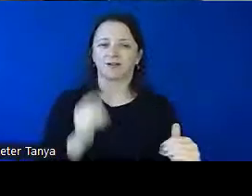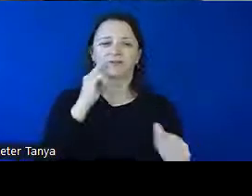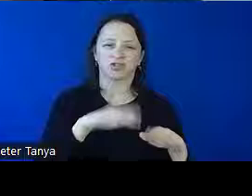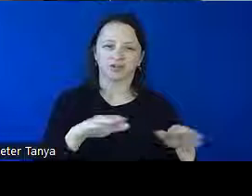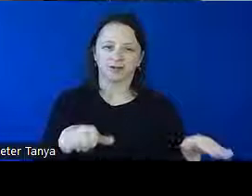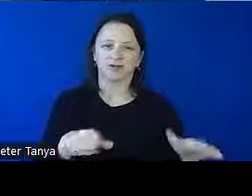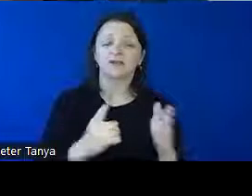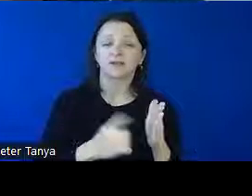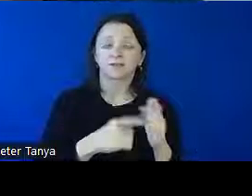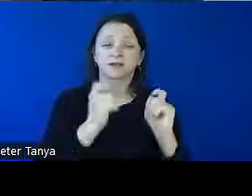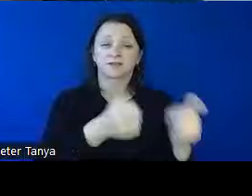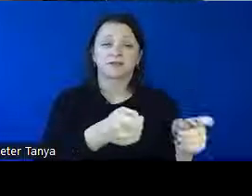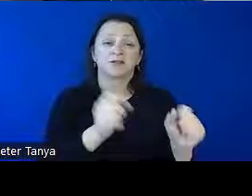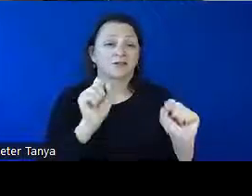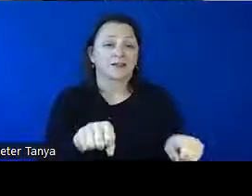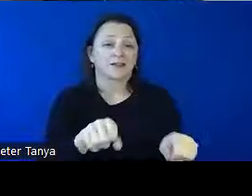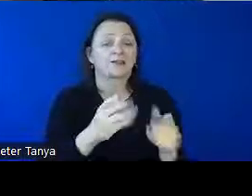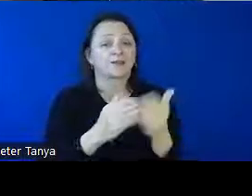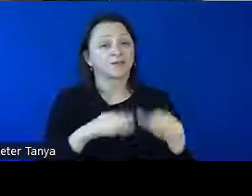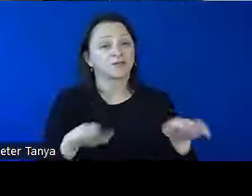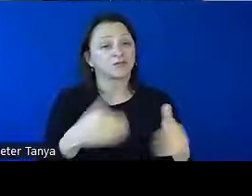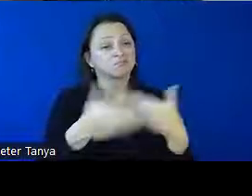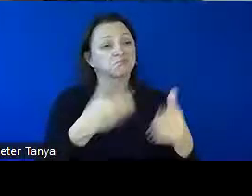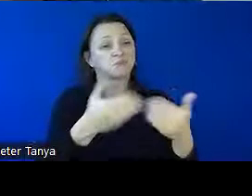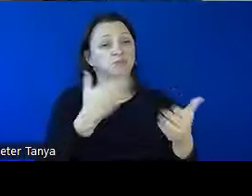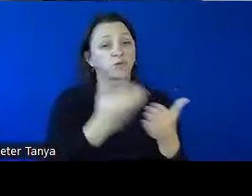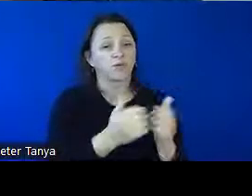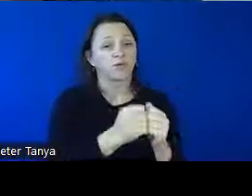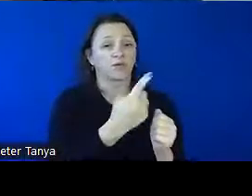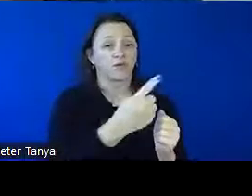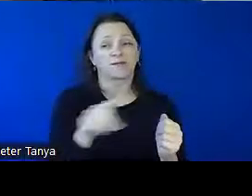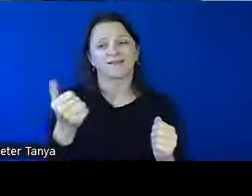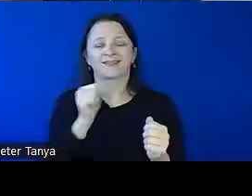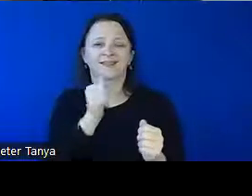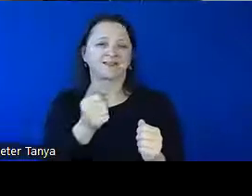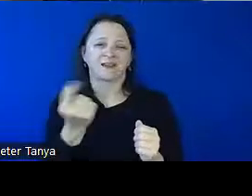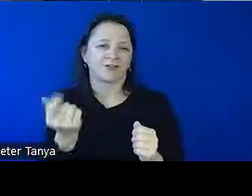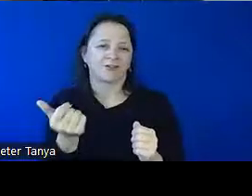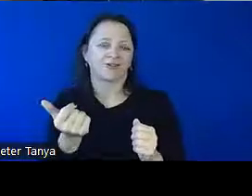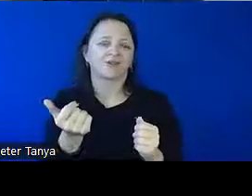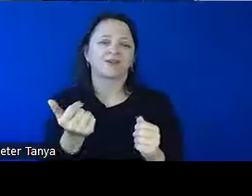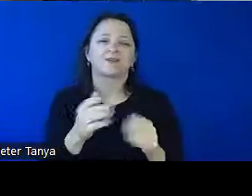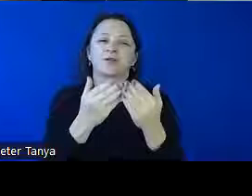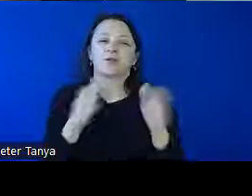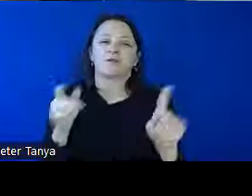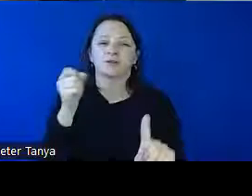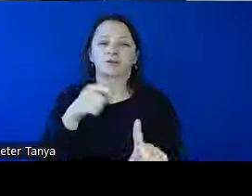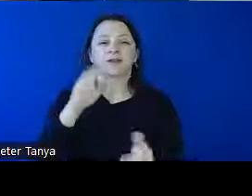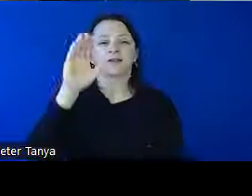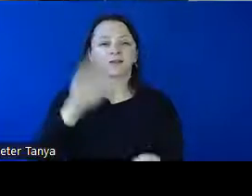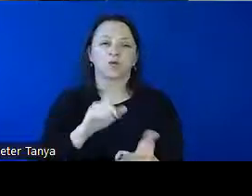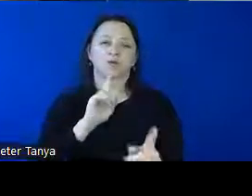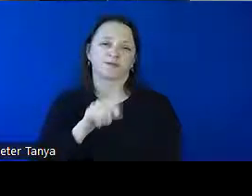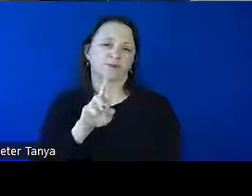used or can't be used. Some children will do well with one and not with the other. Overall, though, with stimulants, there's a lower response